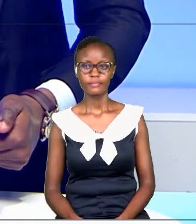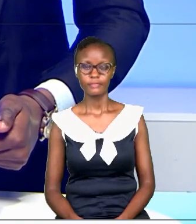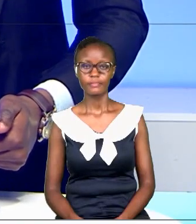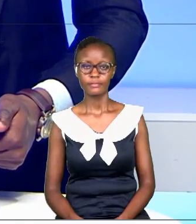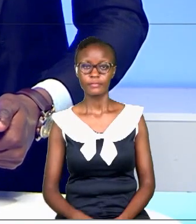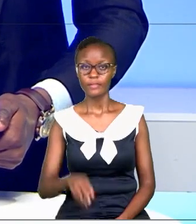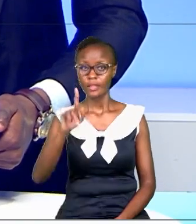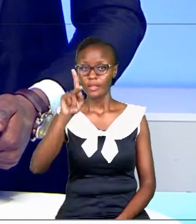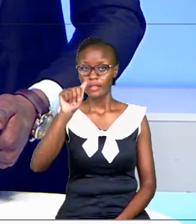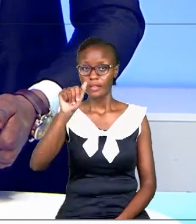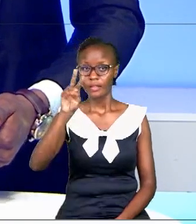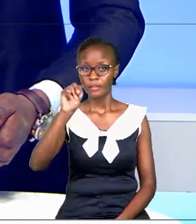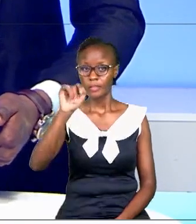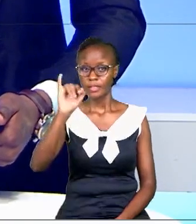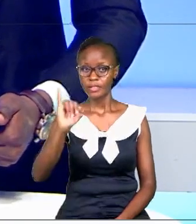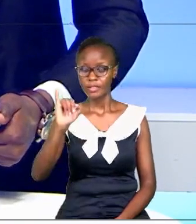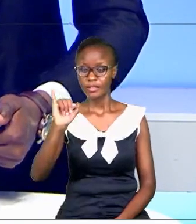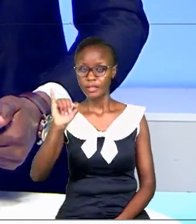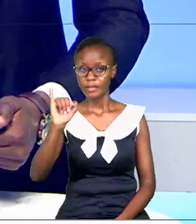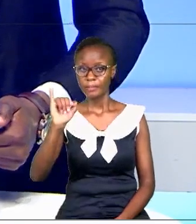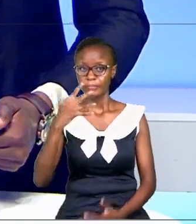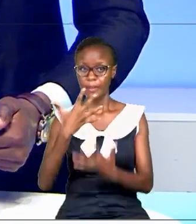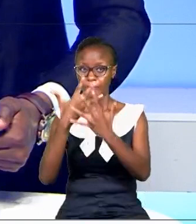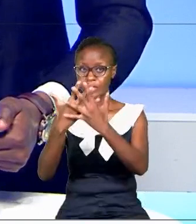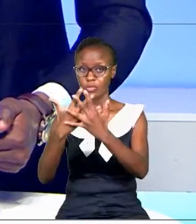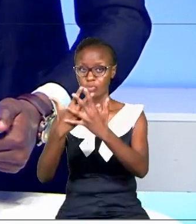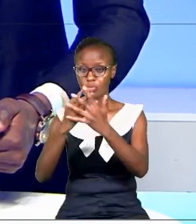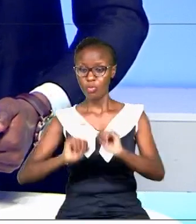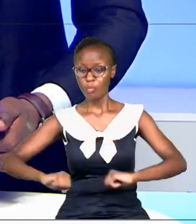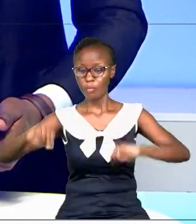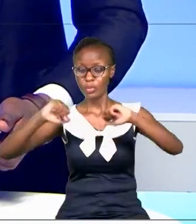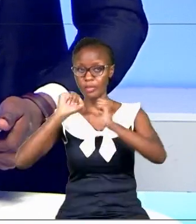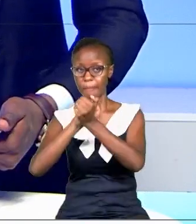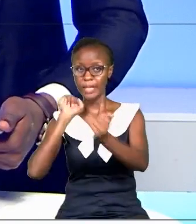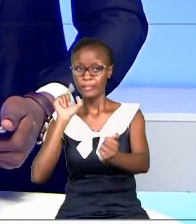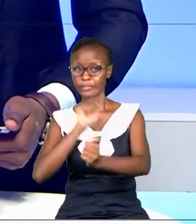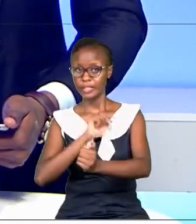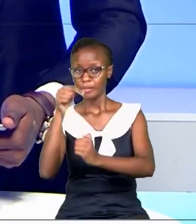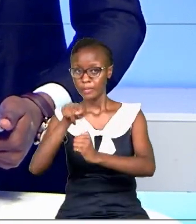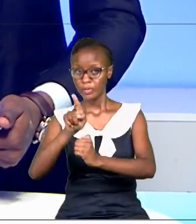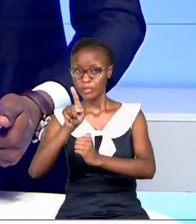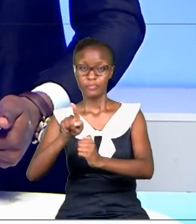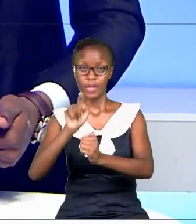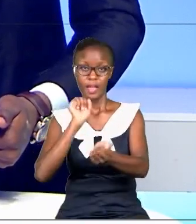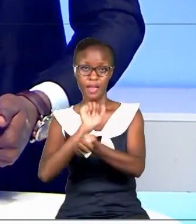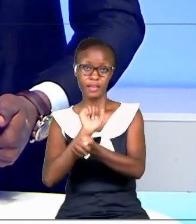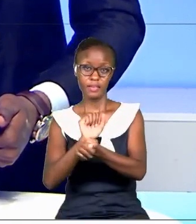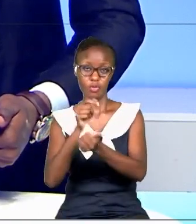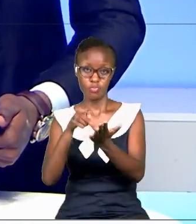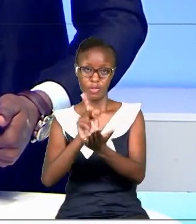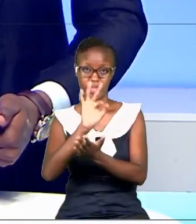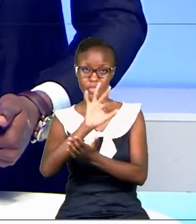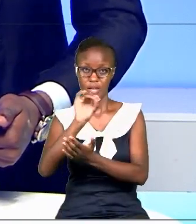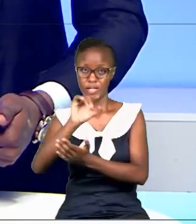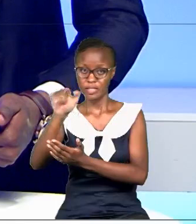Meanwhile, Kamiti prison boss Charles Mutembei has been released after he was granted a cash bail of 300,000 Kenya